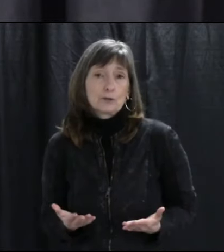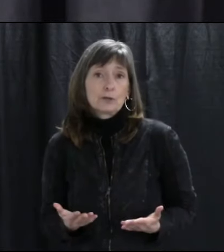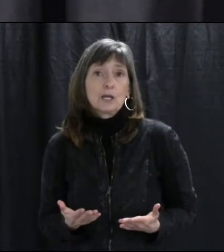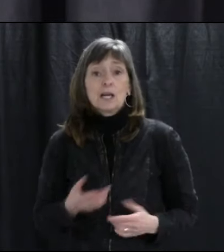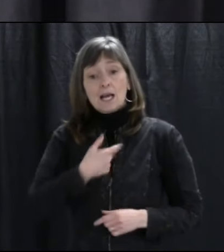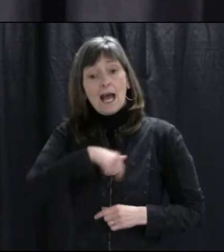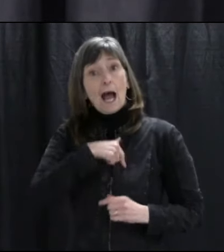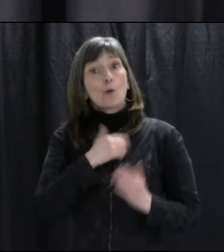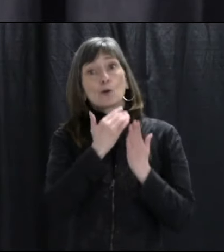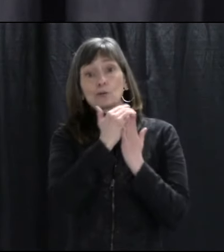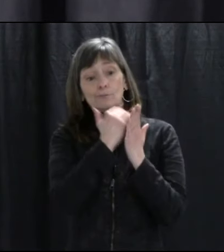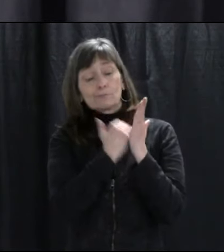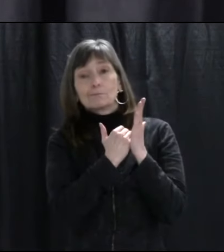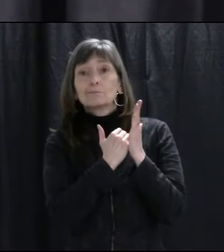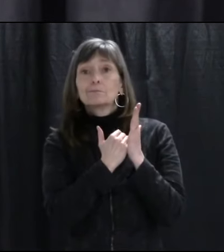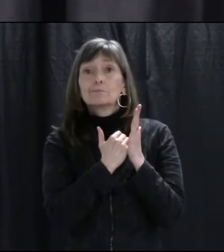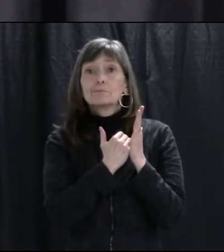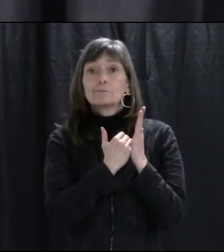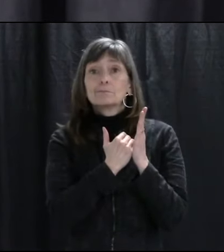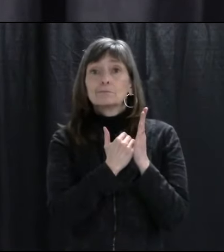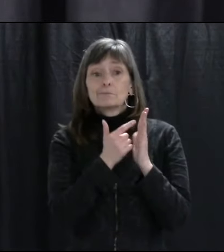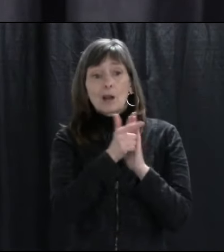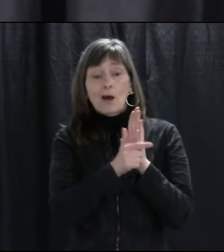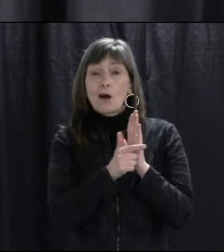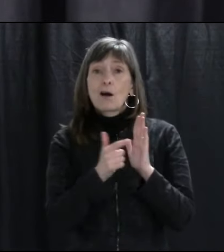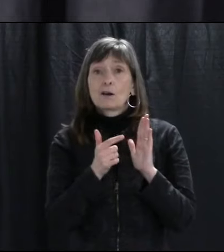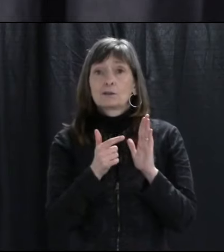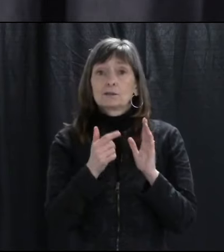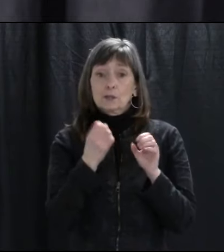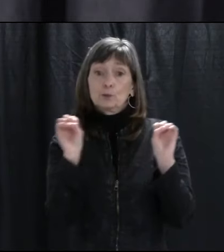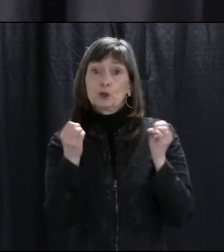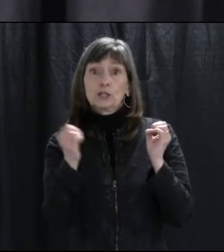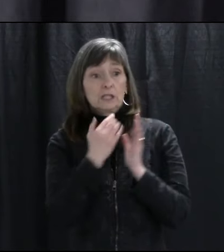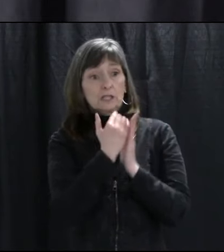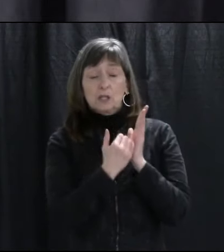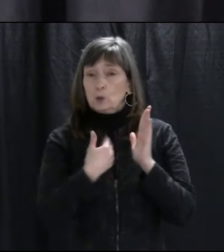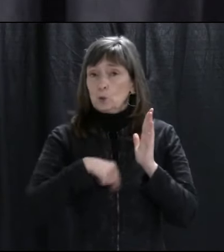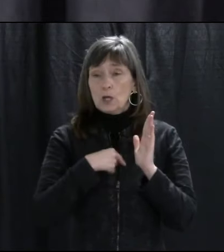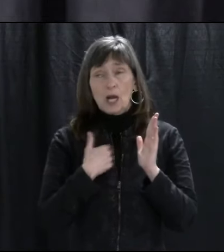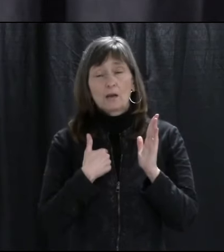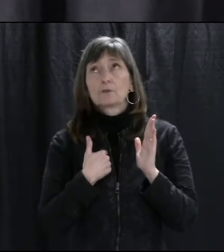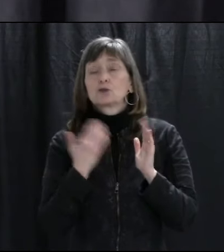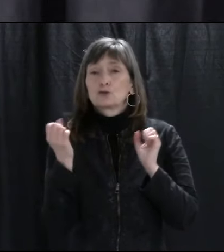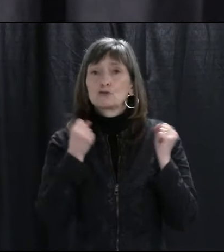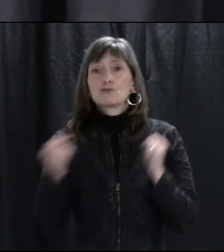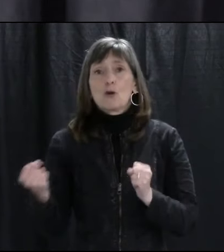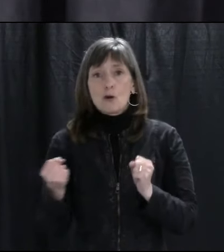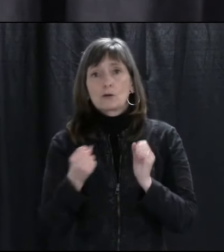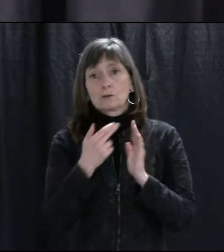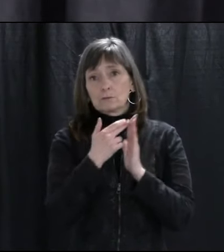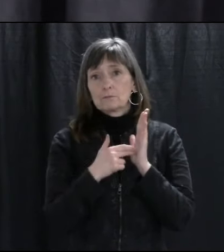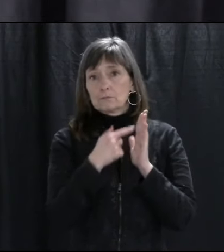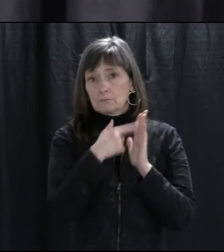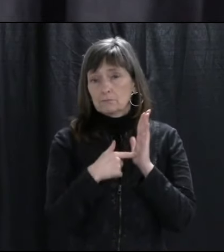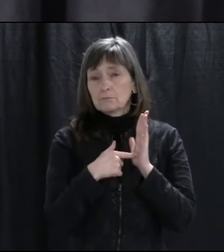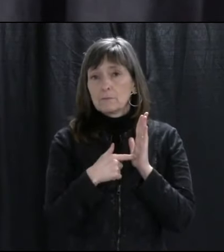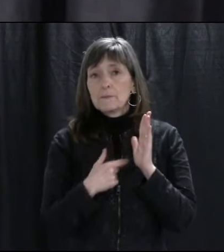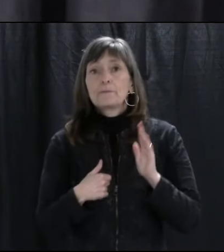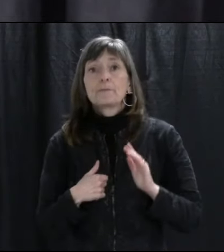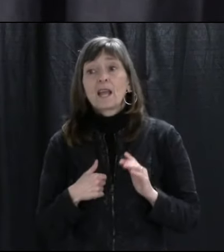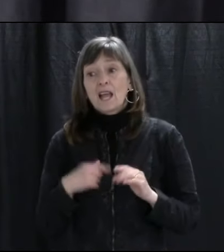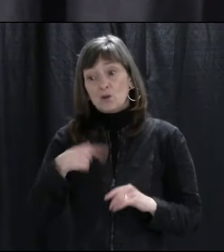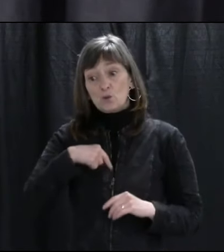orders under our health state of emergency. We have acted as promptly as we could, and we were the